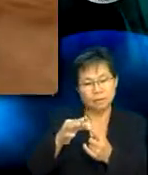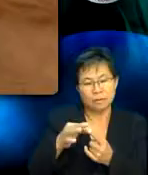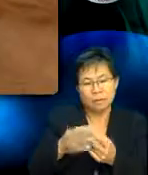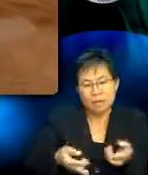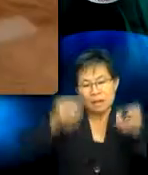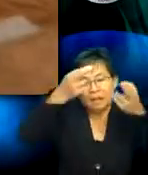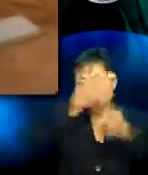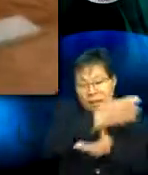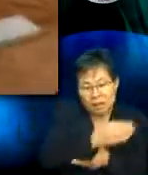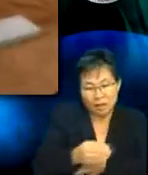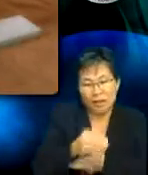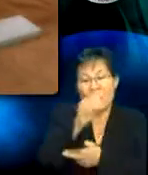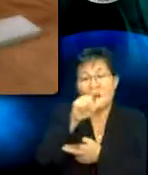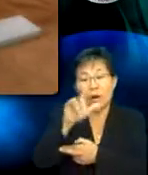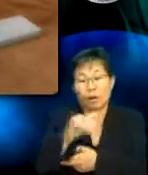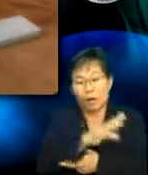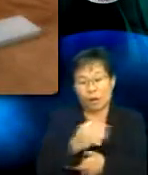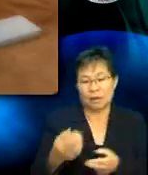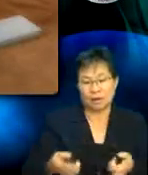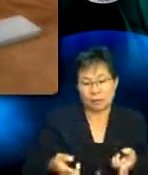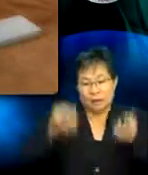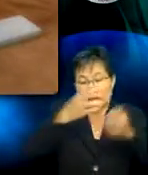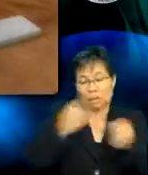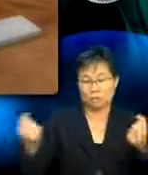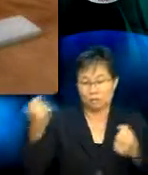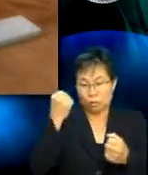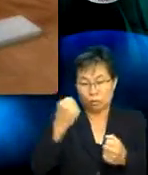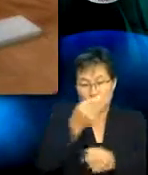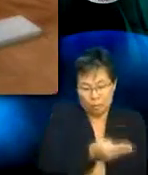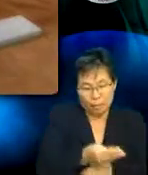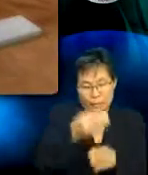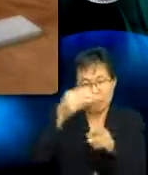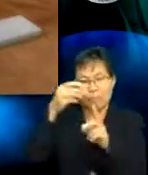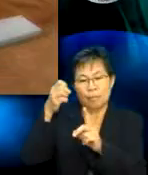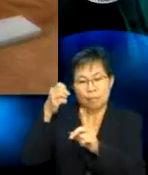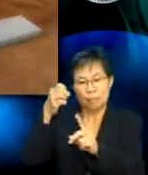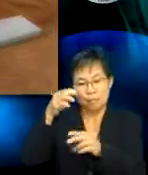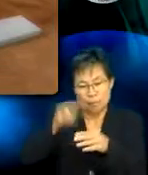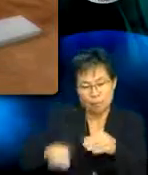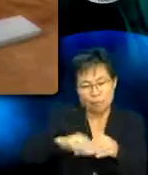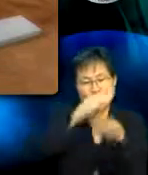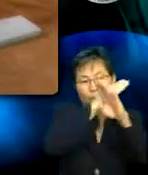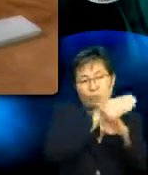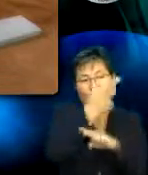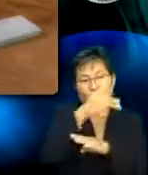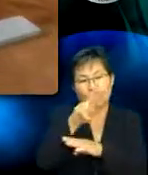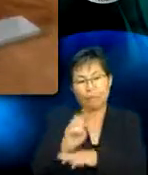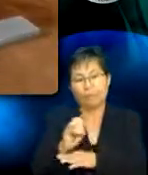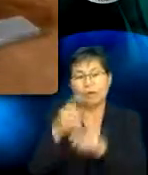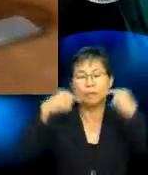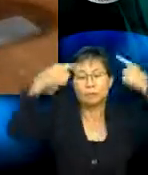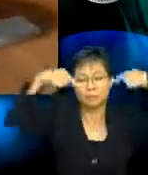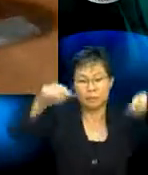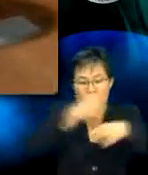alloys that are lighter and stronger than some metals and pure crystals for the production of